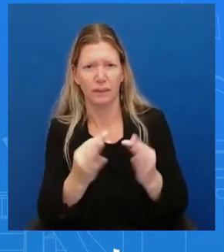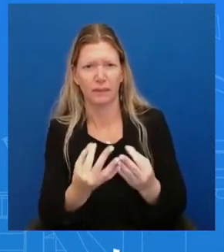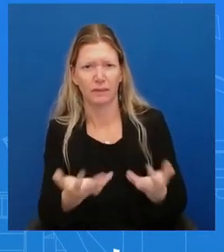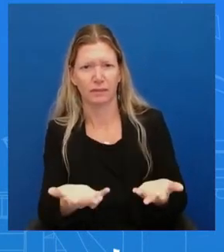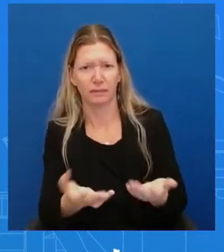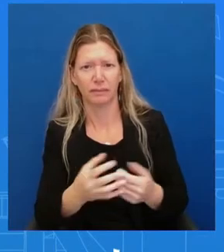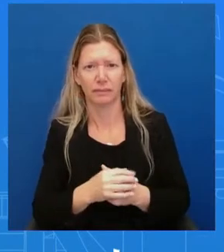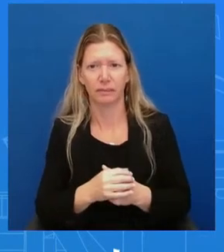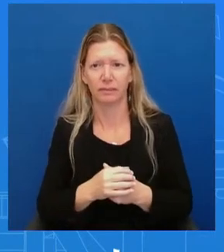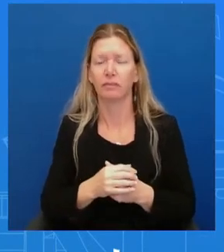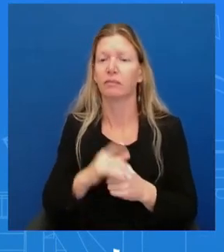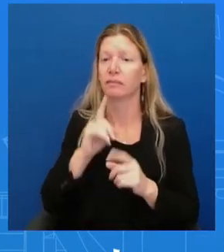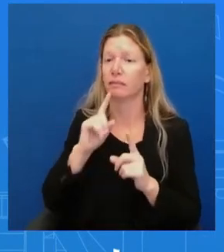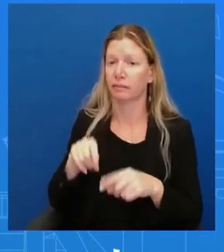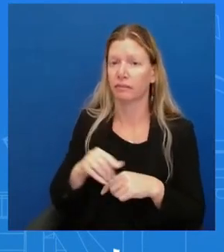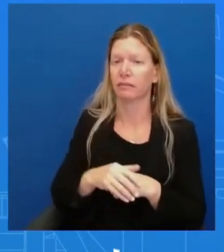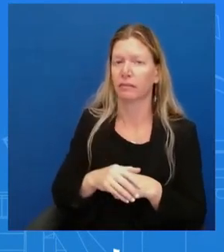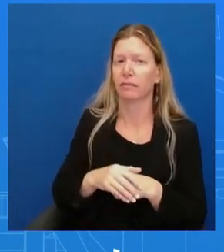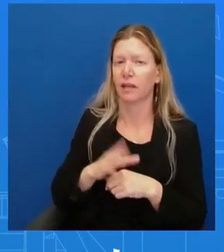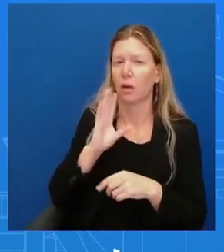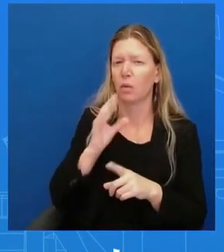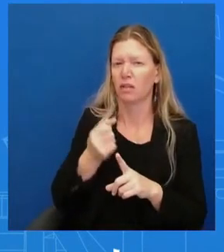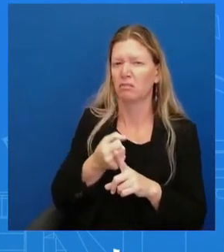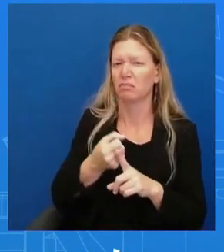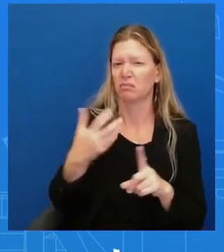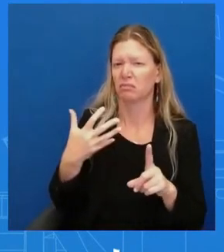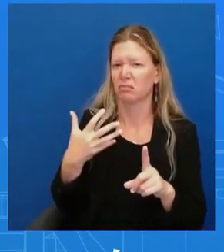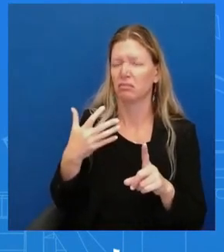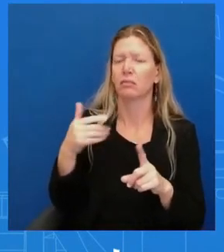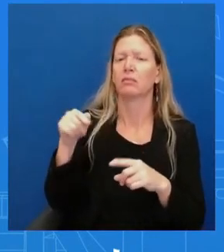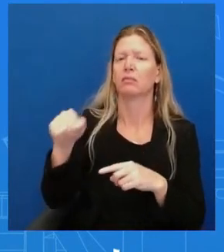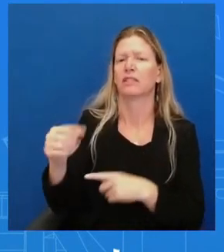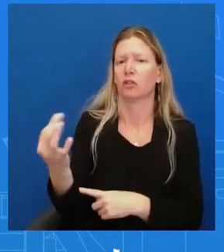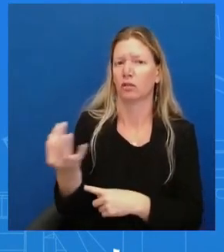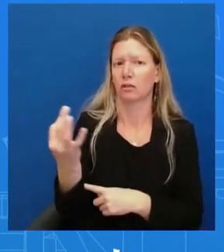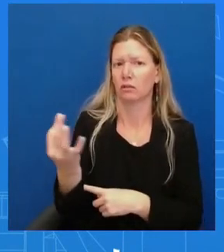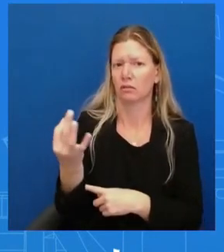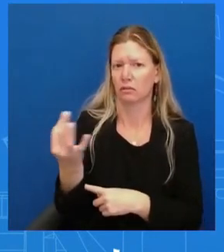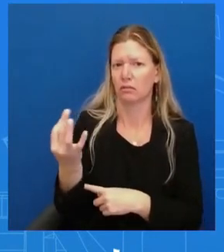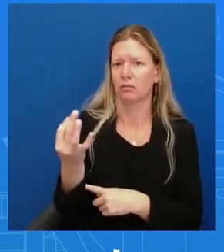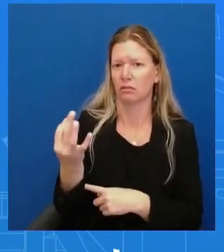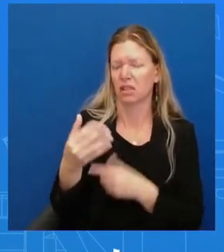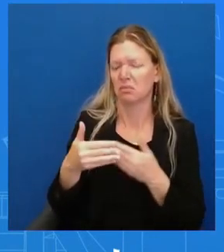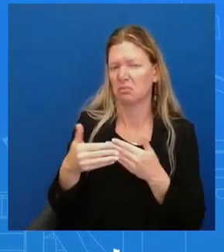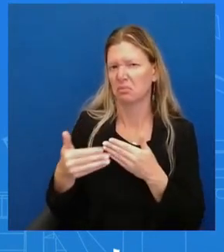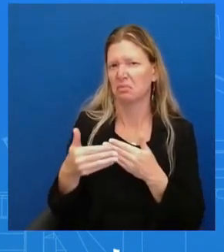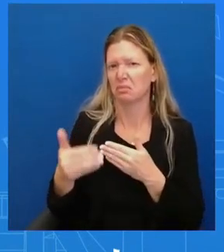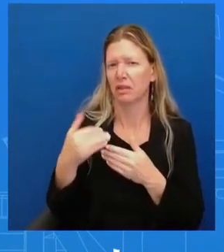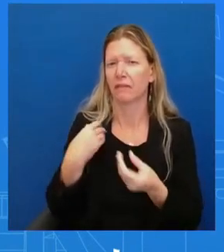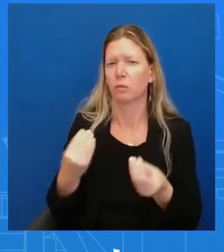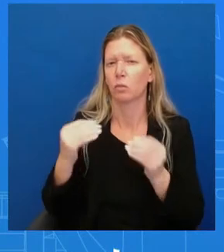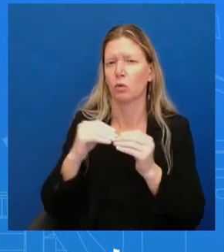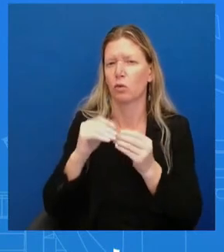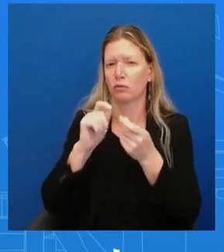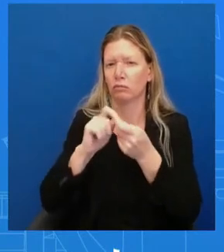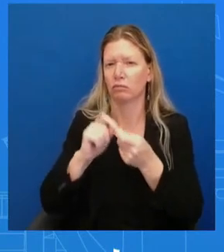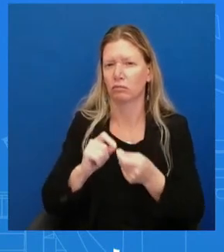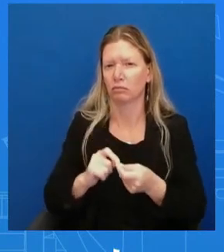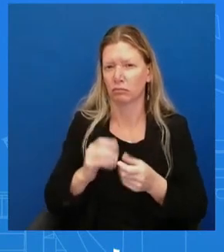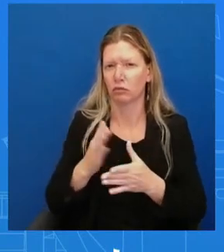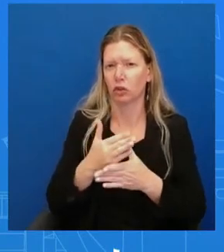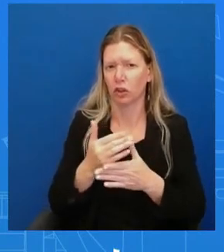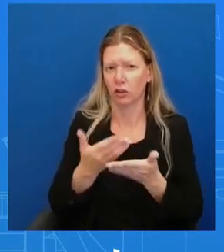going to be doing on Friday and the next upcoming days. We'll have more details to share to all of you. And so I'll leave it there about